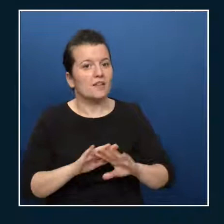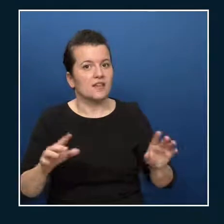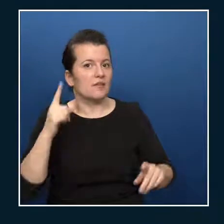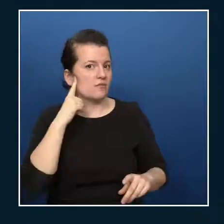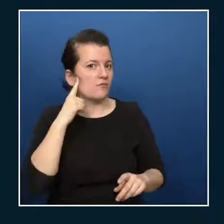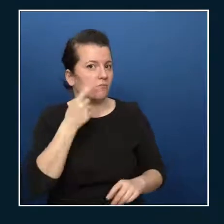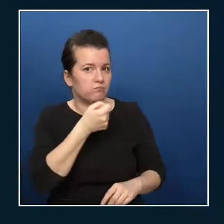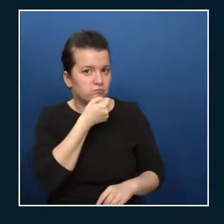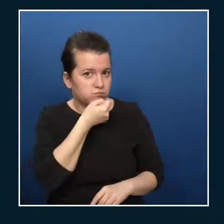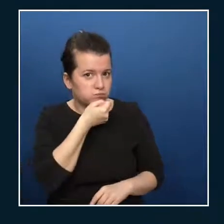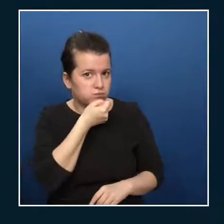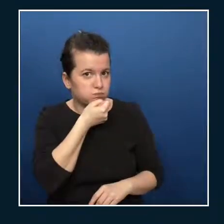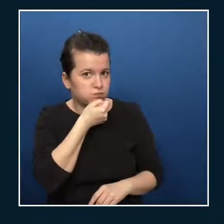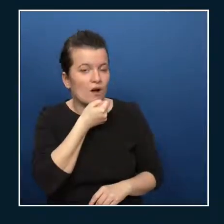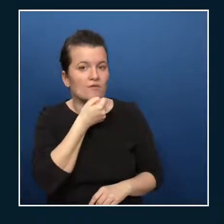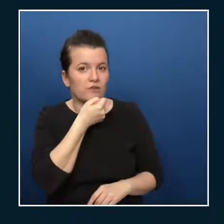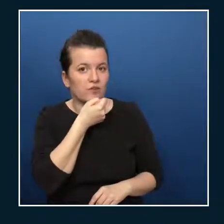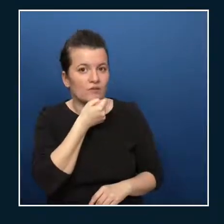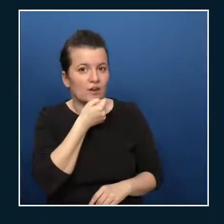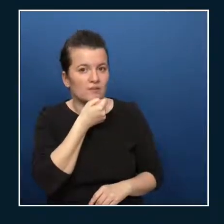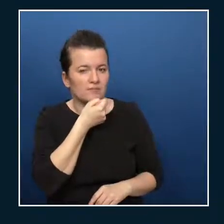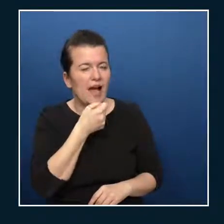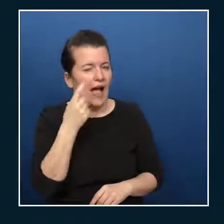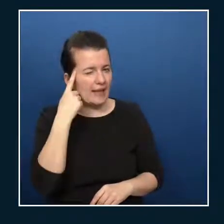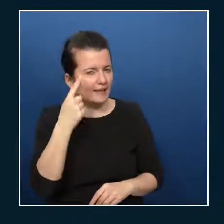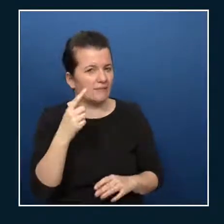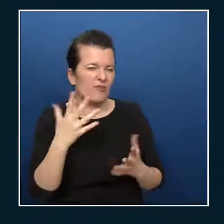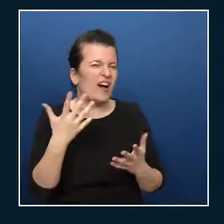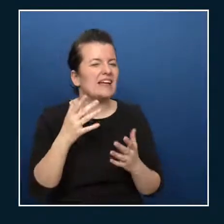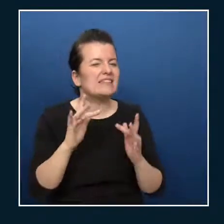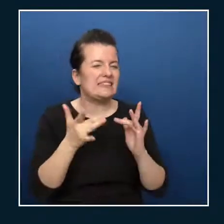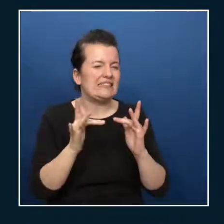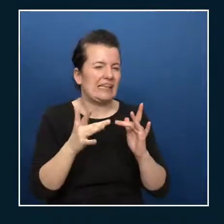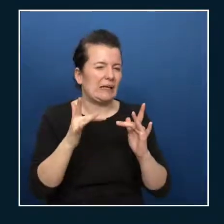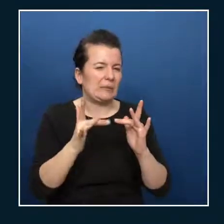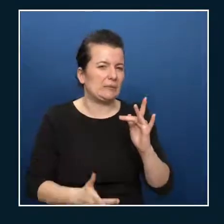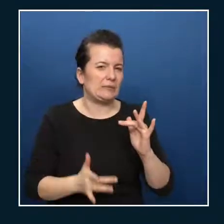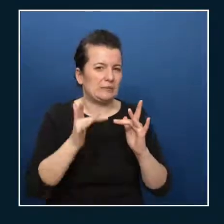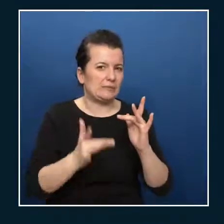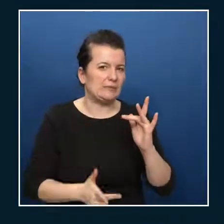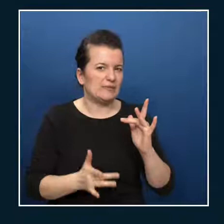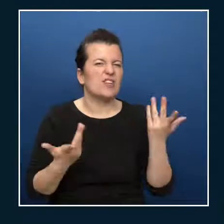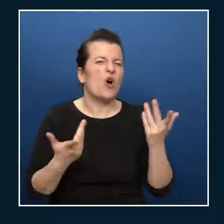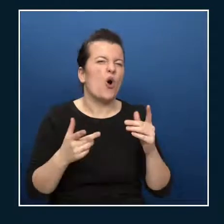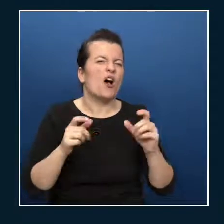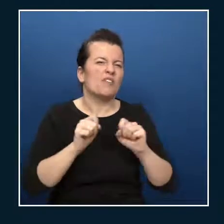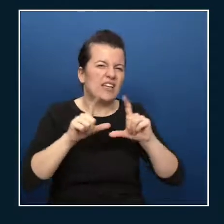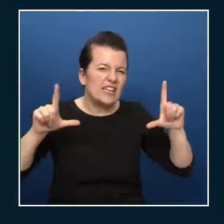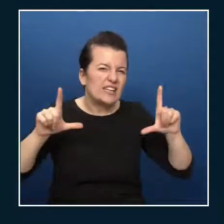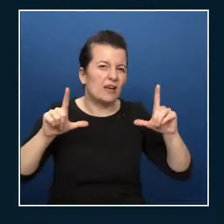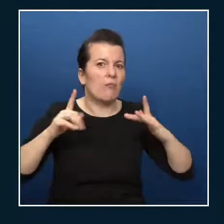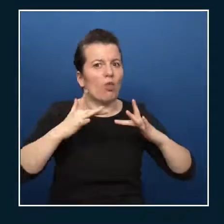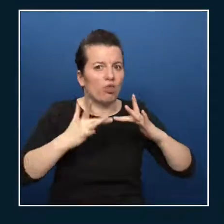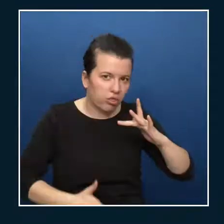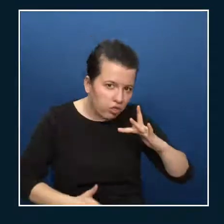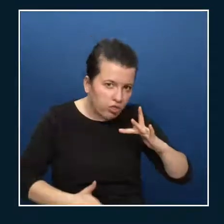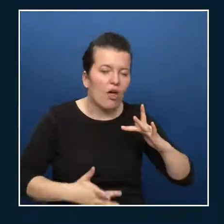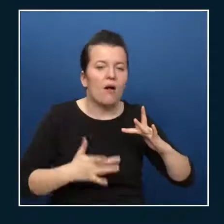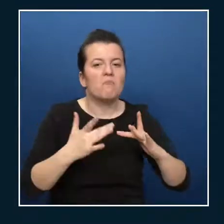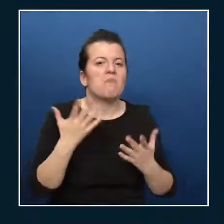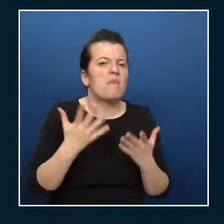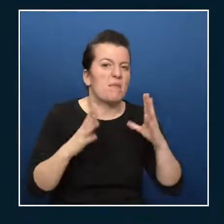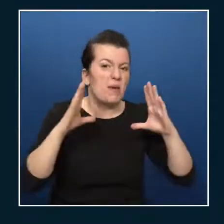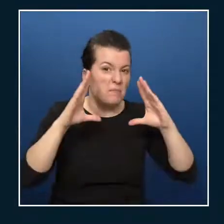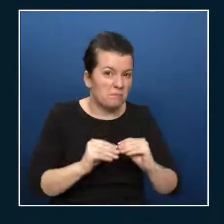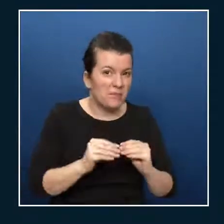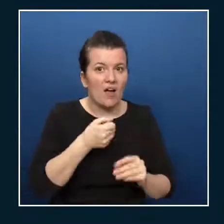just so that because I feel my network is really bad, which means my video might, let it really not go well. So I'll